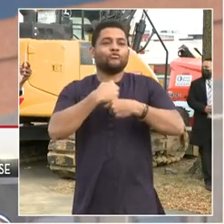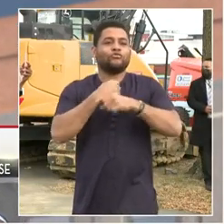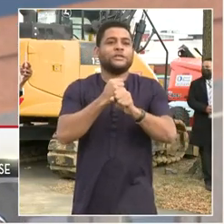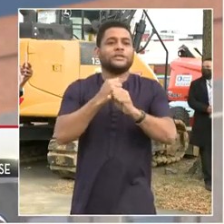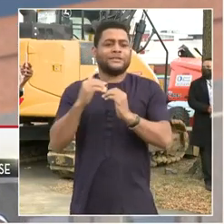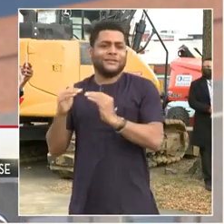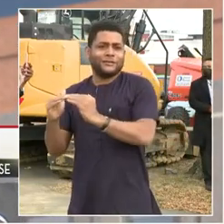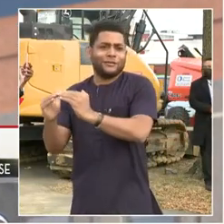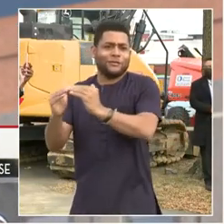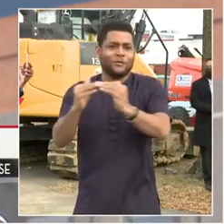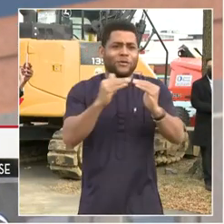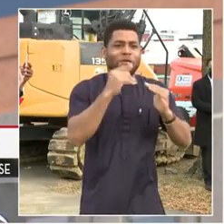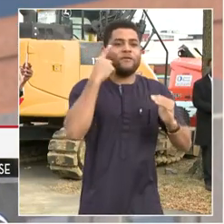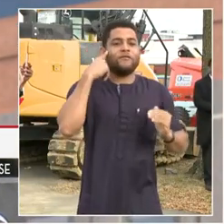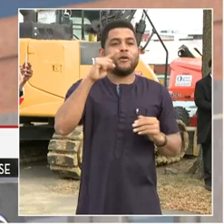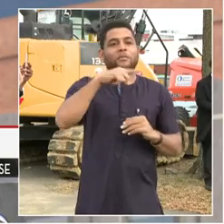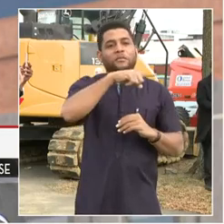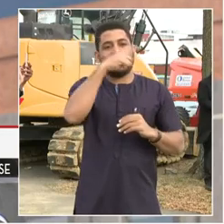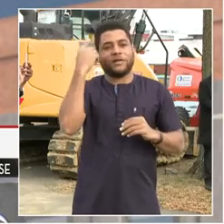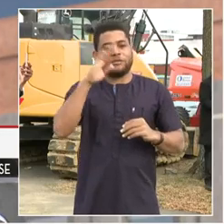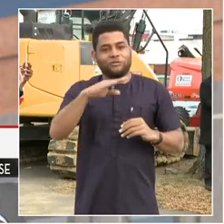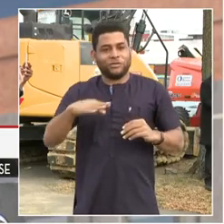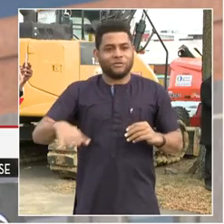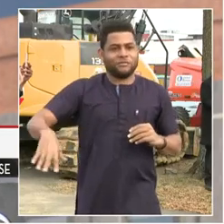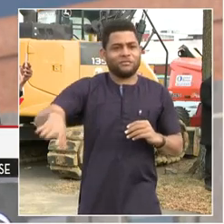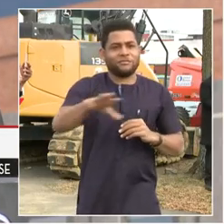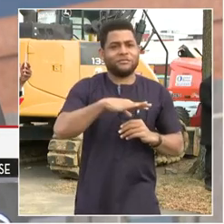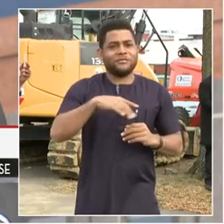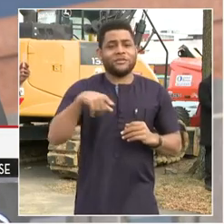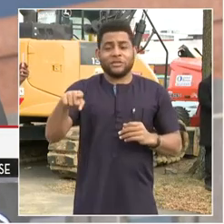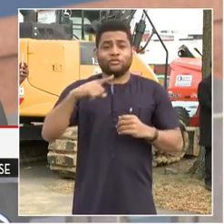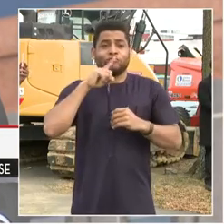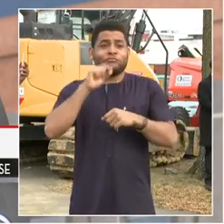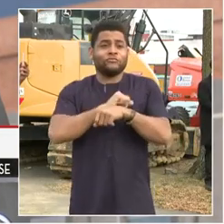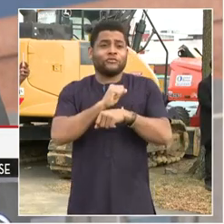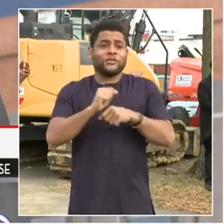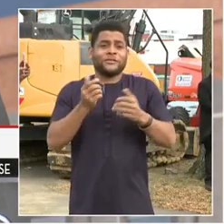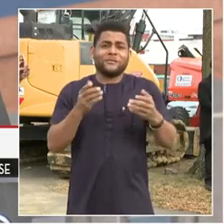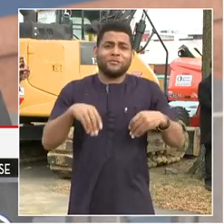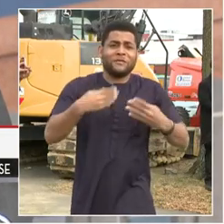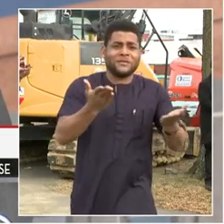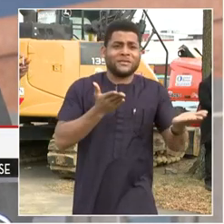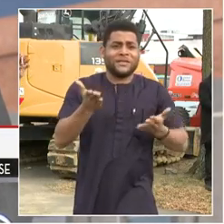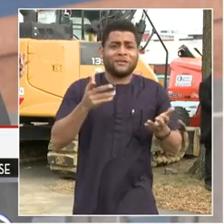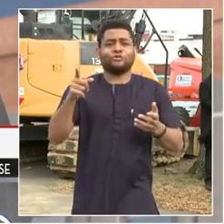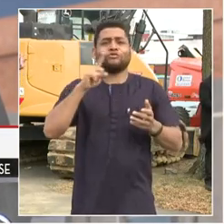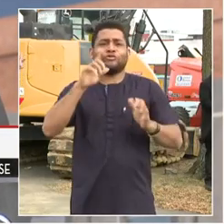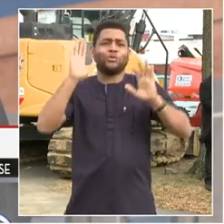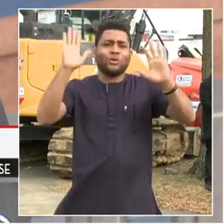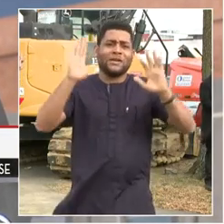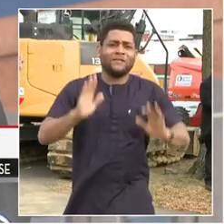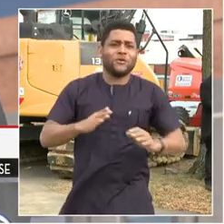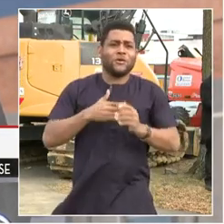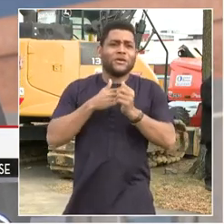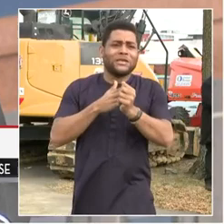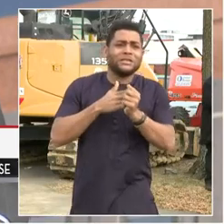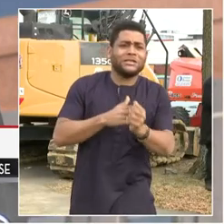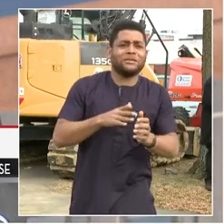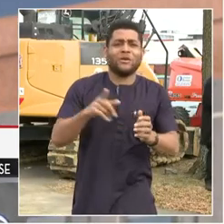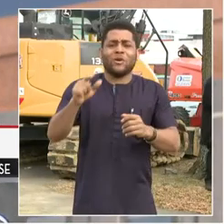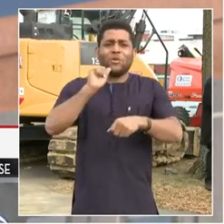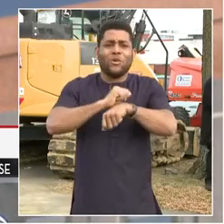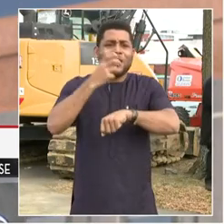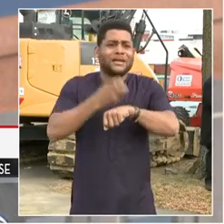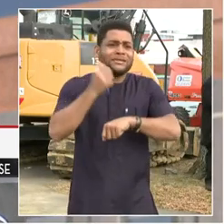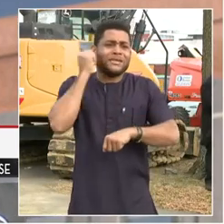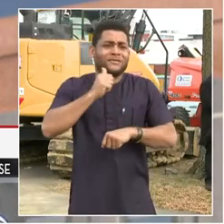learning. Kenneth is a true servant leader, and he's working hard every day to fulfill